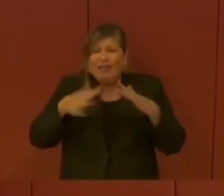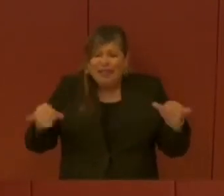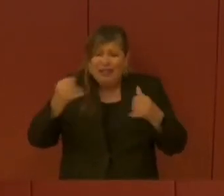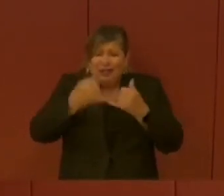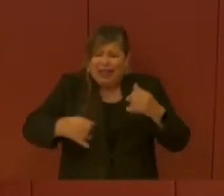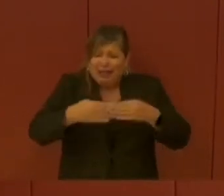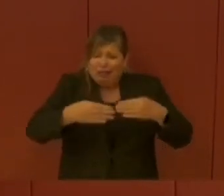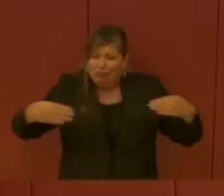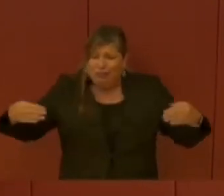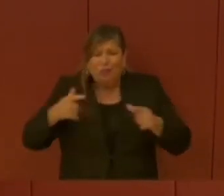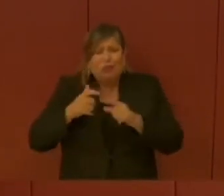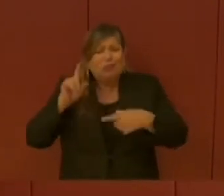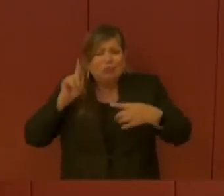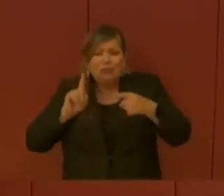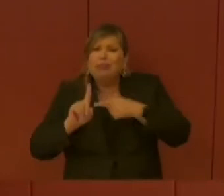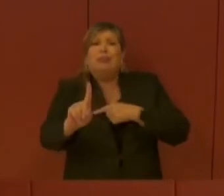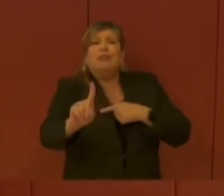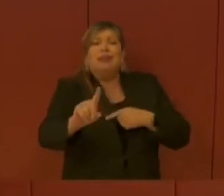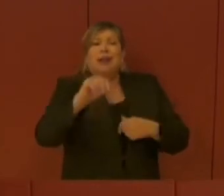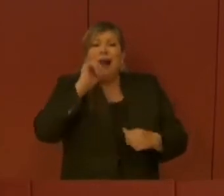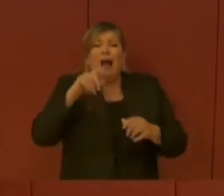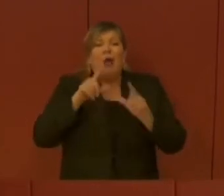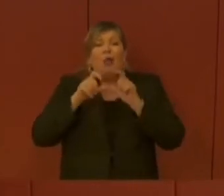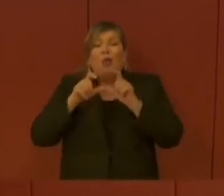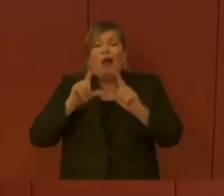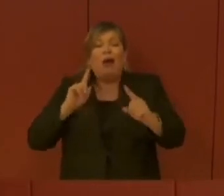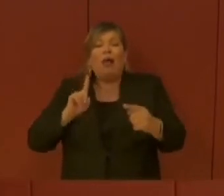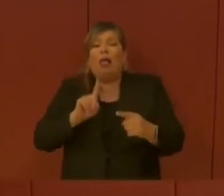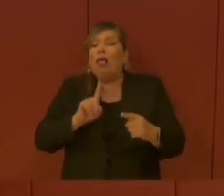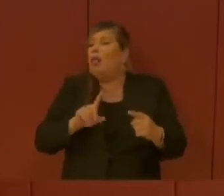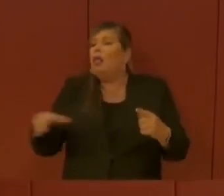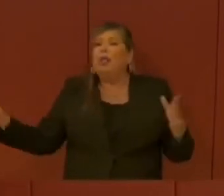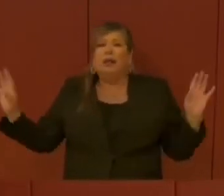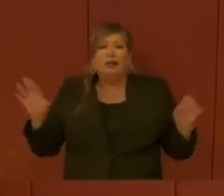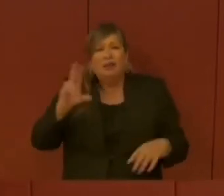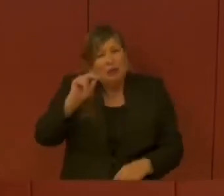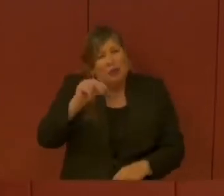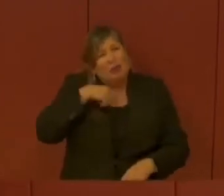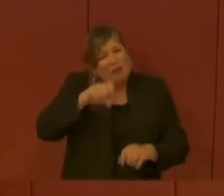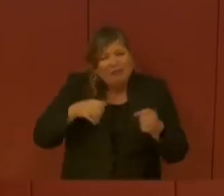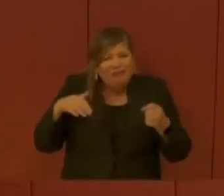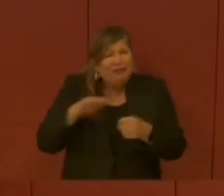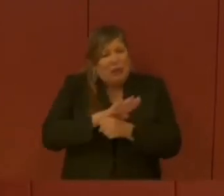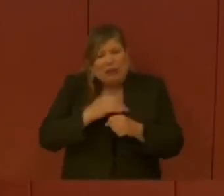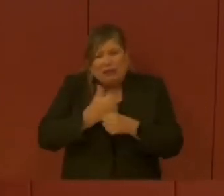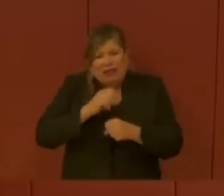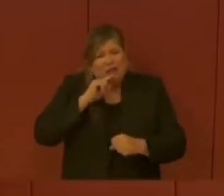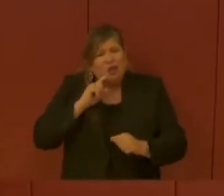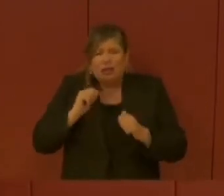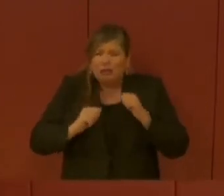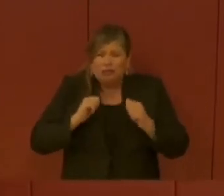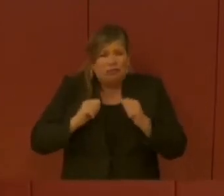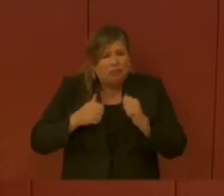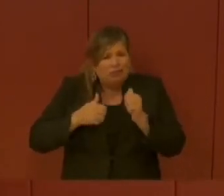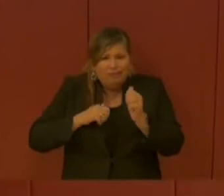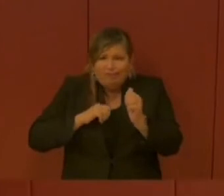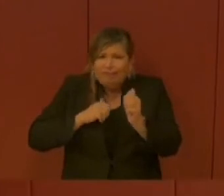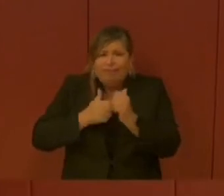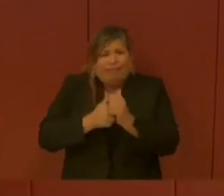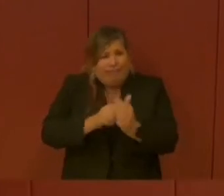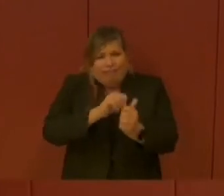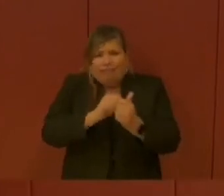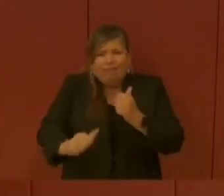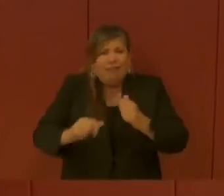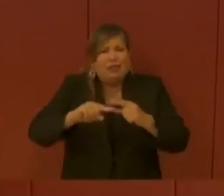asked me. So we really have to work through this next 6, 8 weeks, 9 weeks, next 100 days till we get to that abundance frame